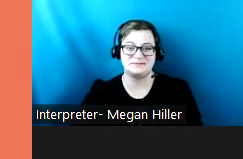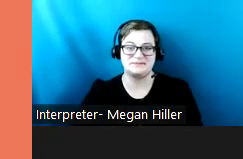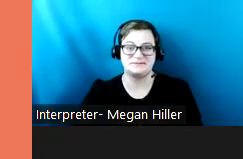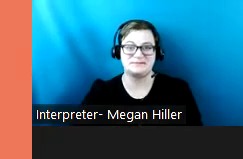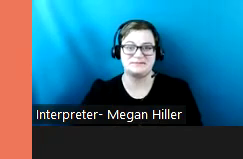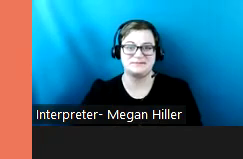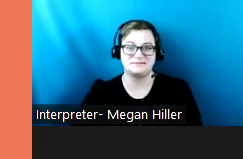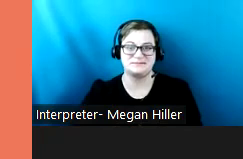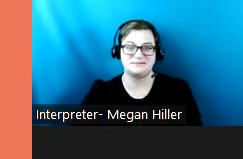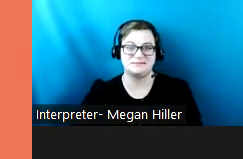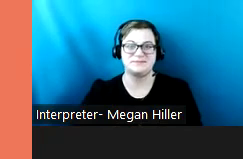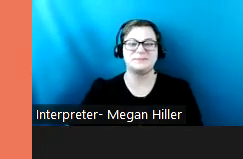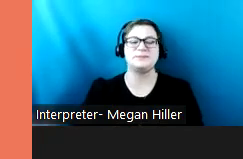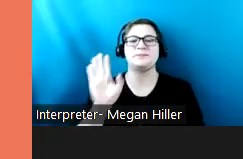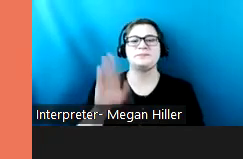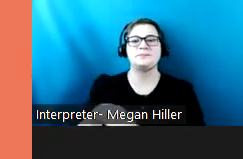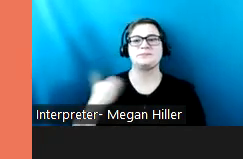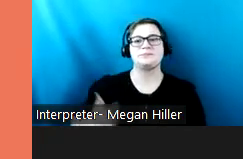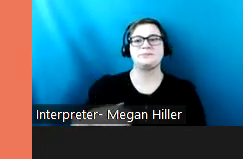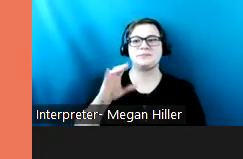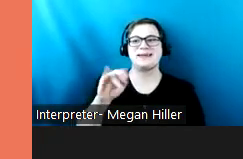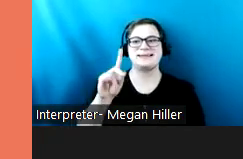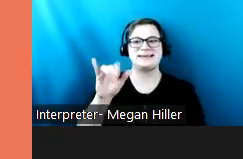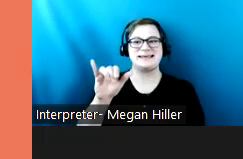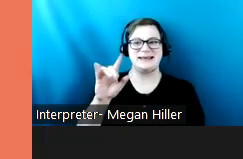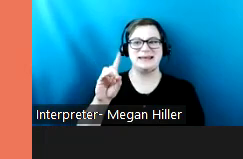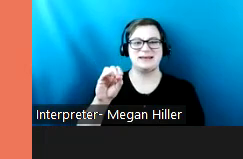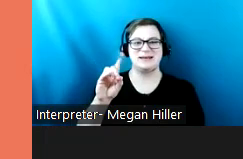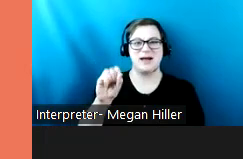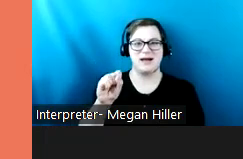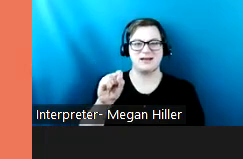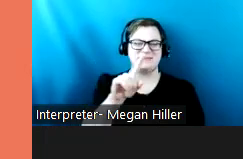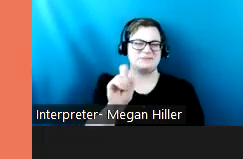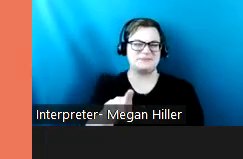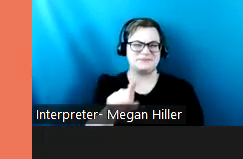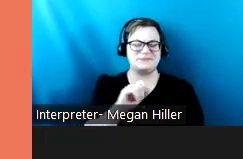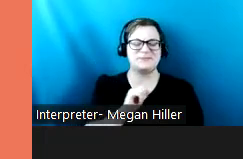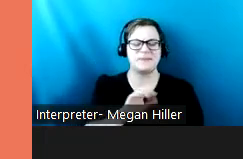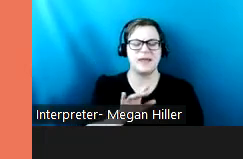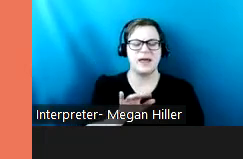Mariana, this is Cindy Dodds. I have a question. Yes, So